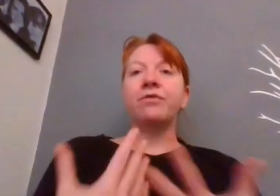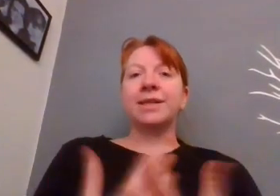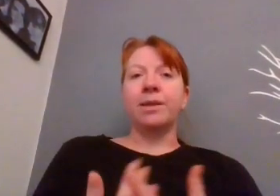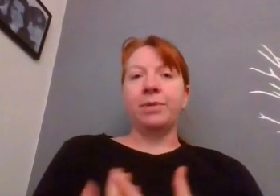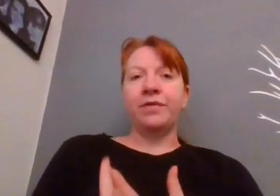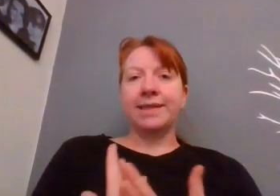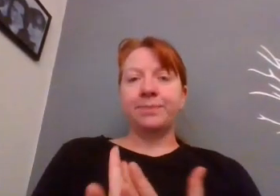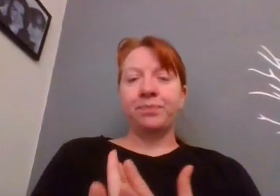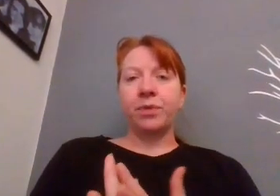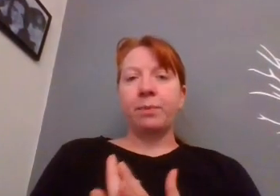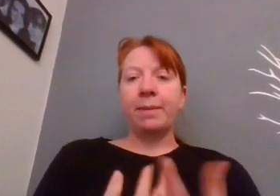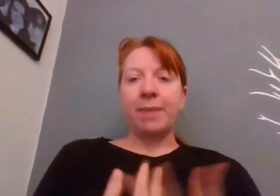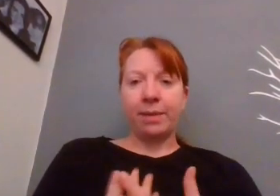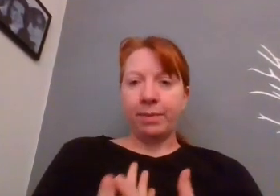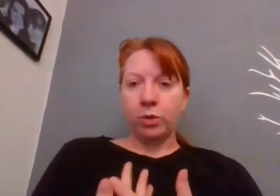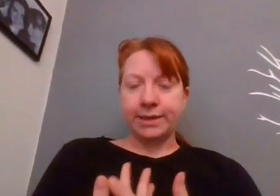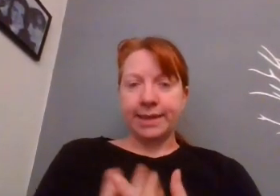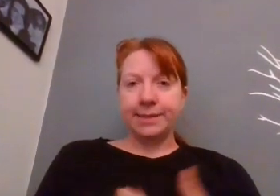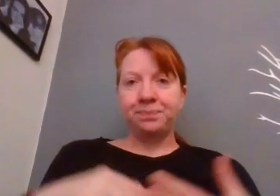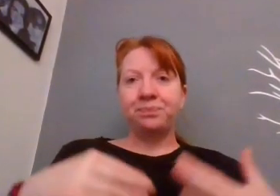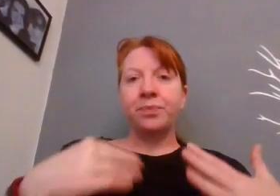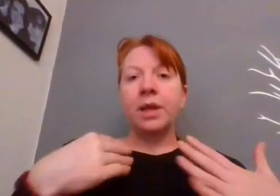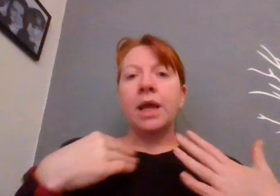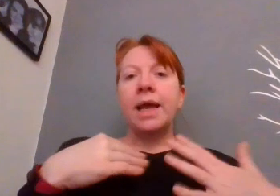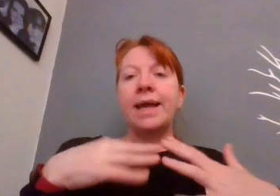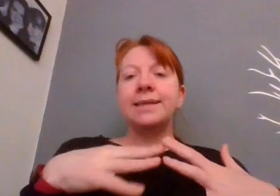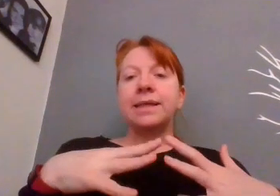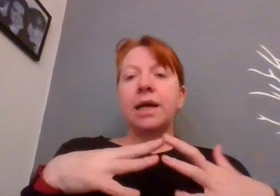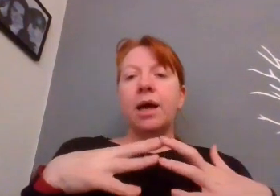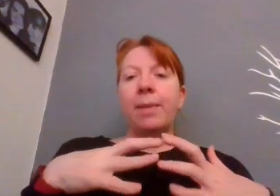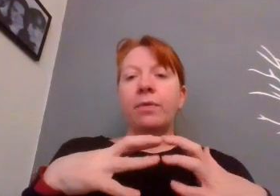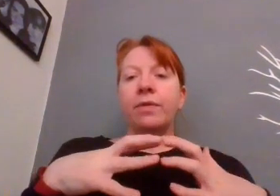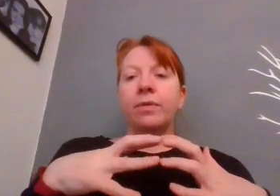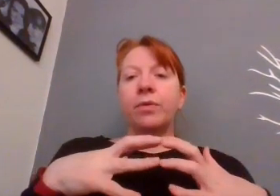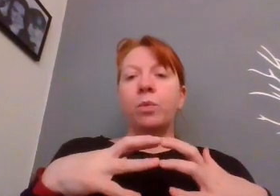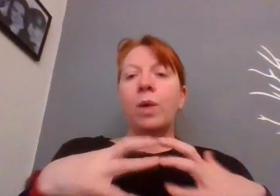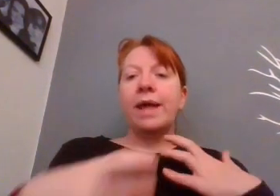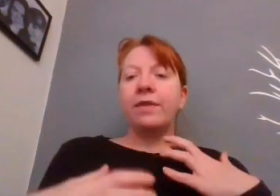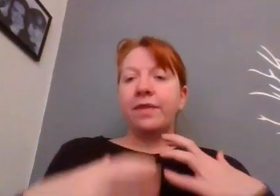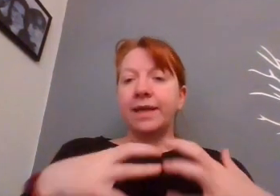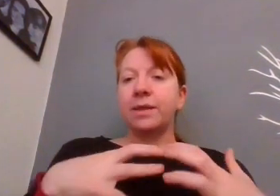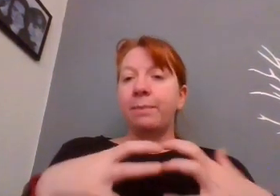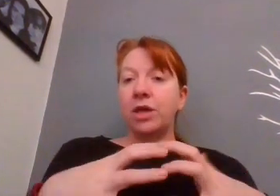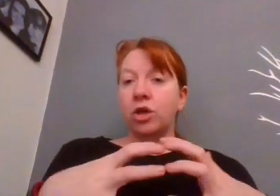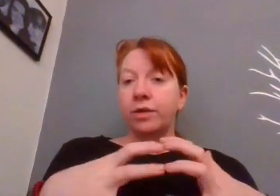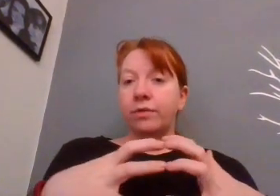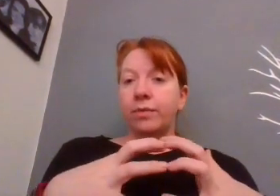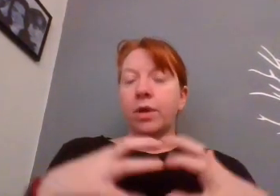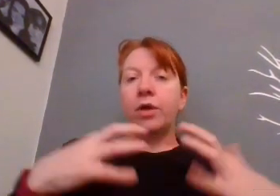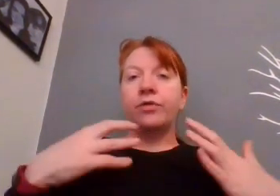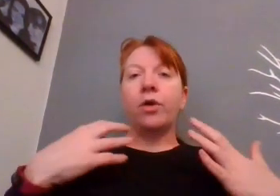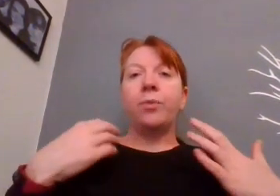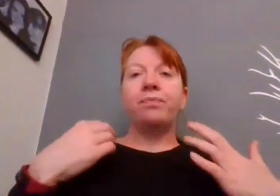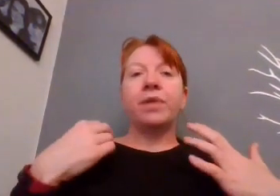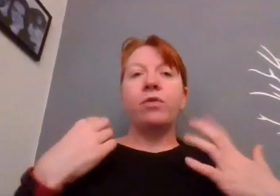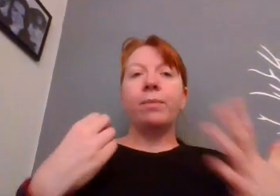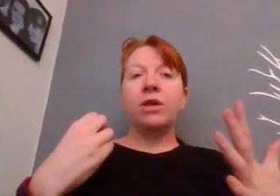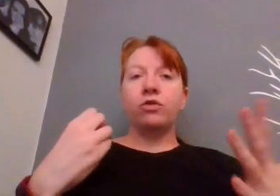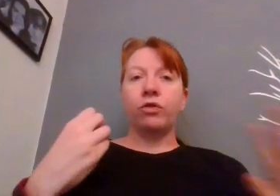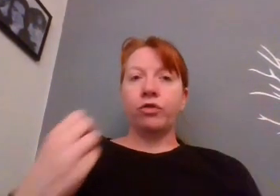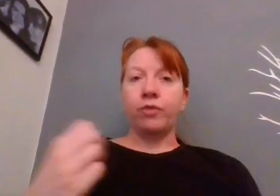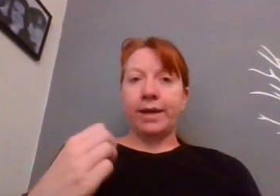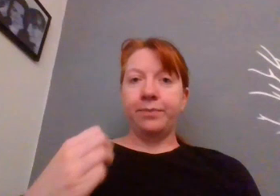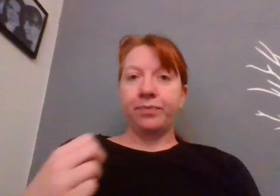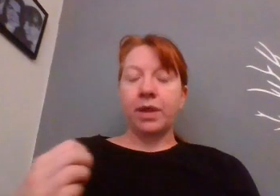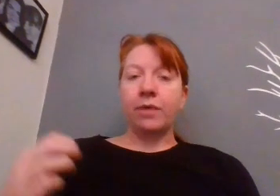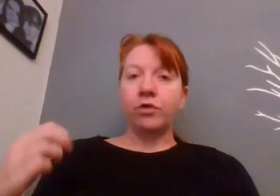So another example of this might make a bit more sense is about the way that things are measured. So if you